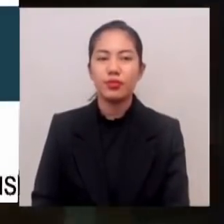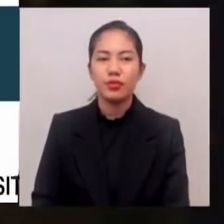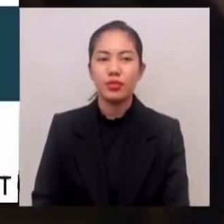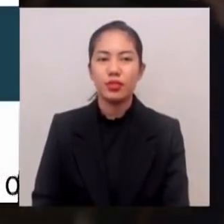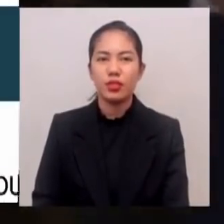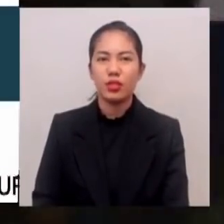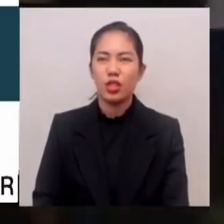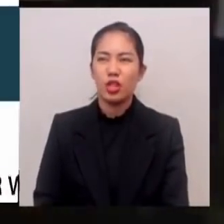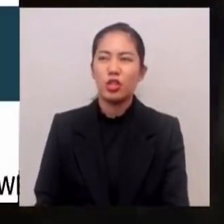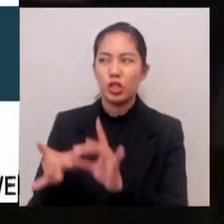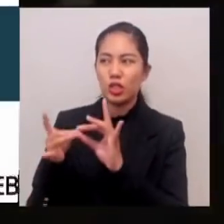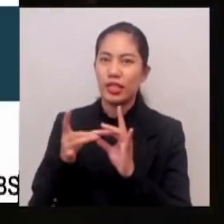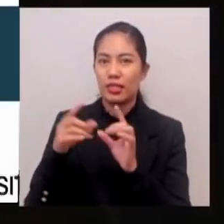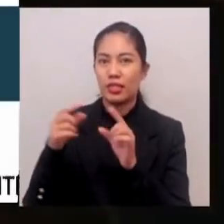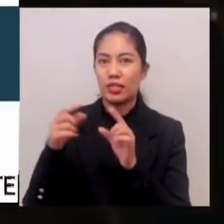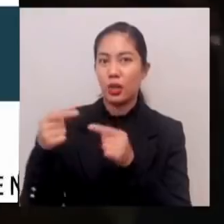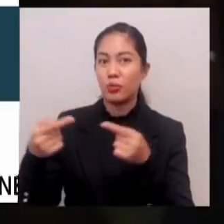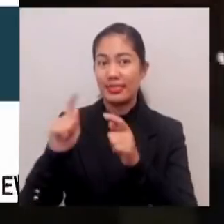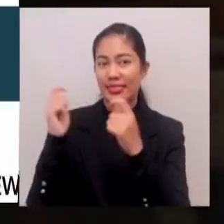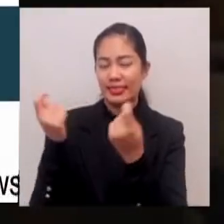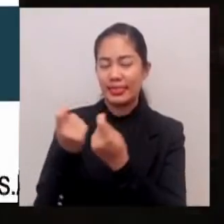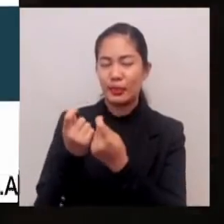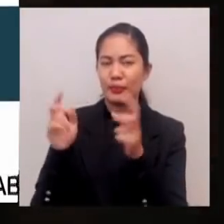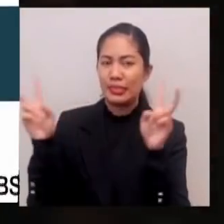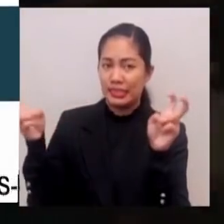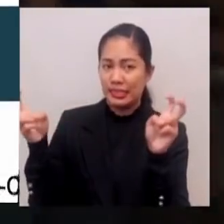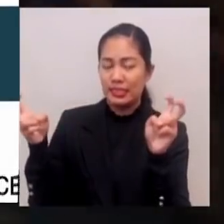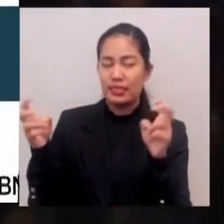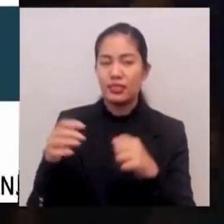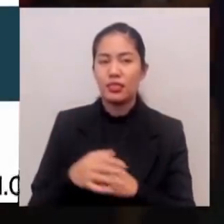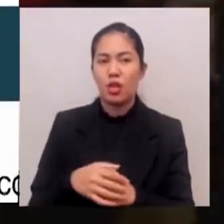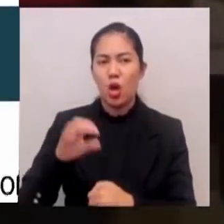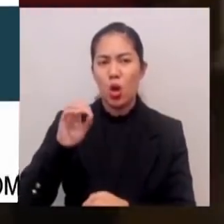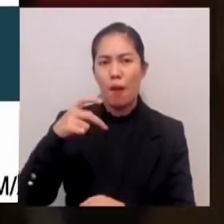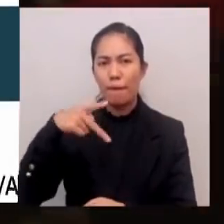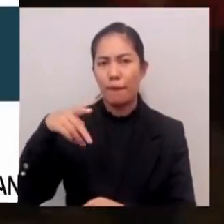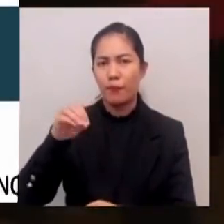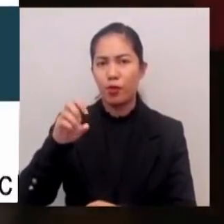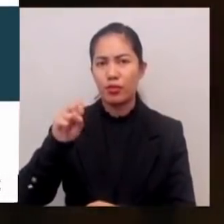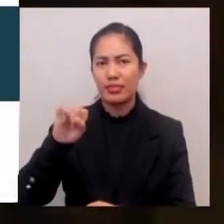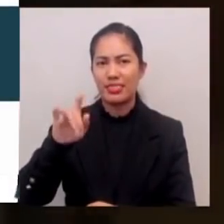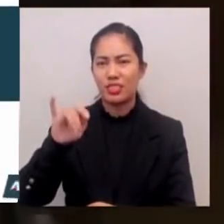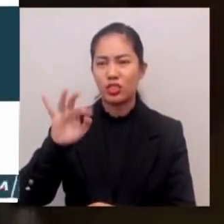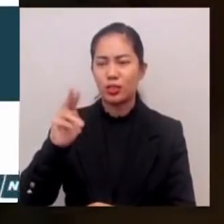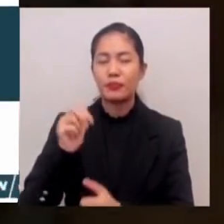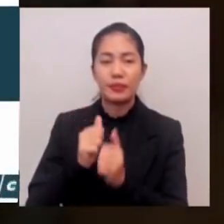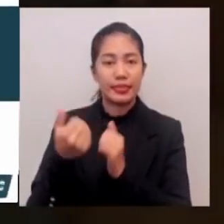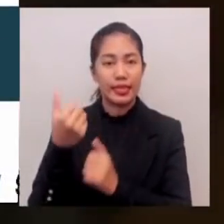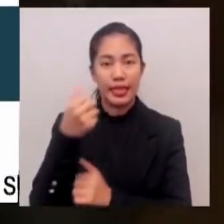Carmina, and our idea of opposition is any candidate that's not